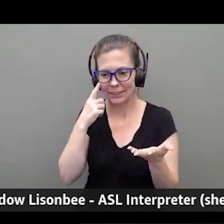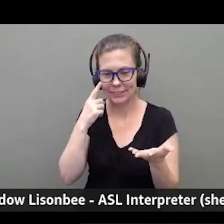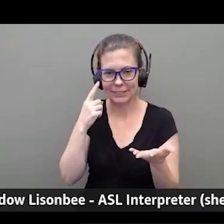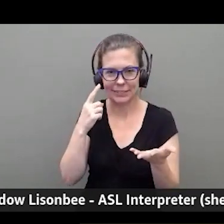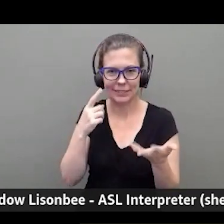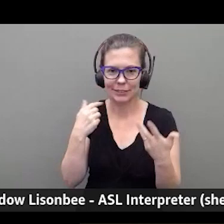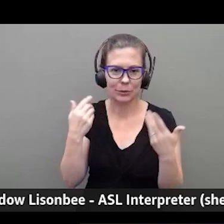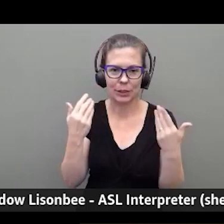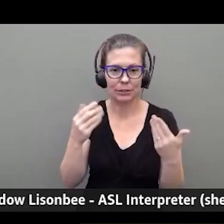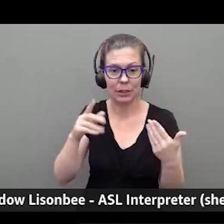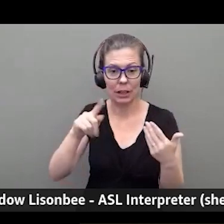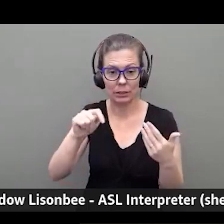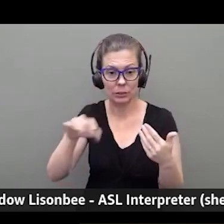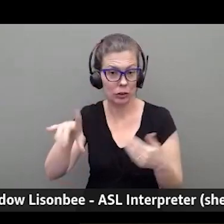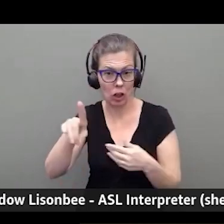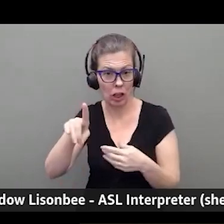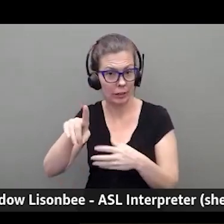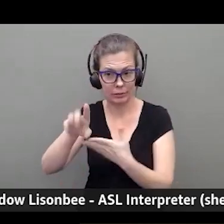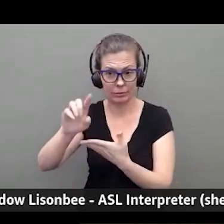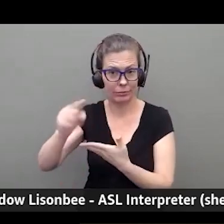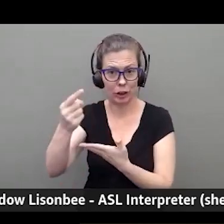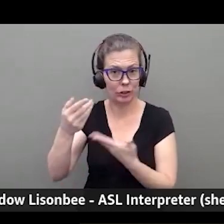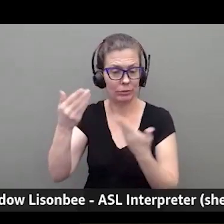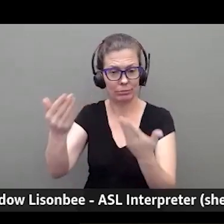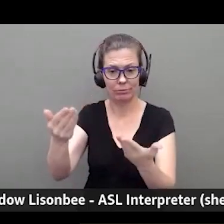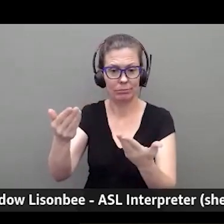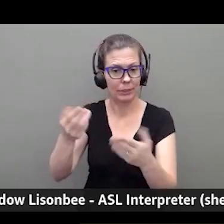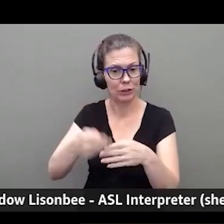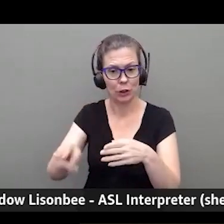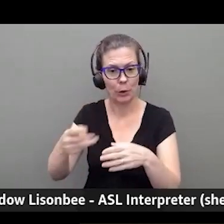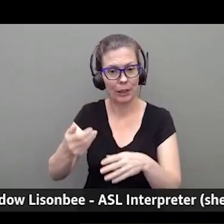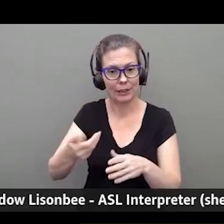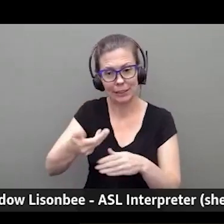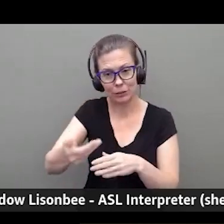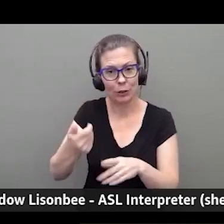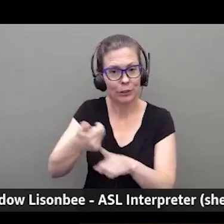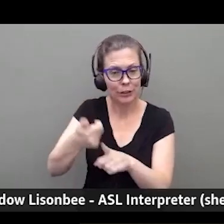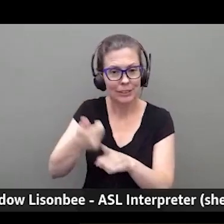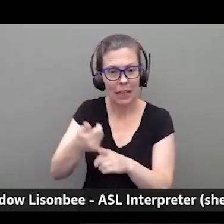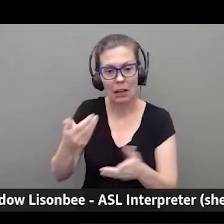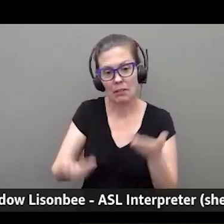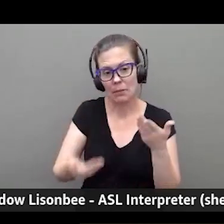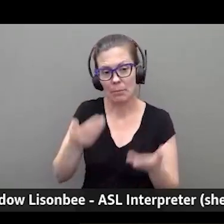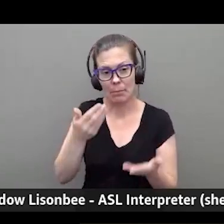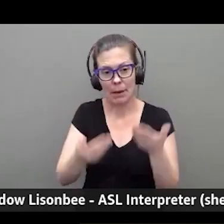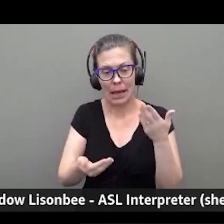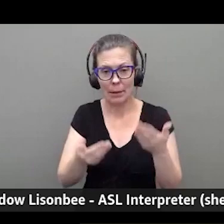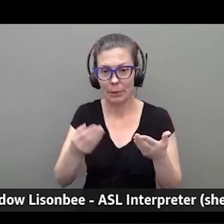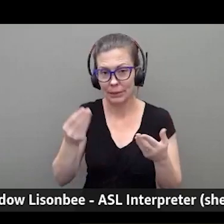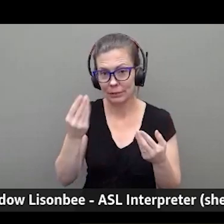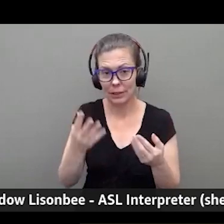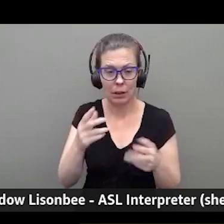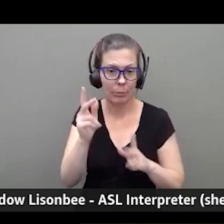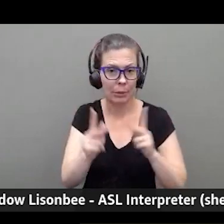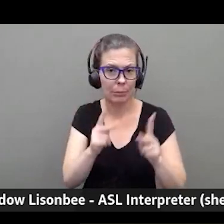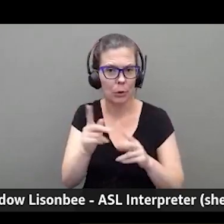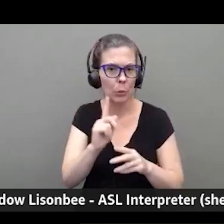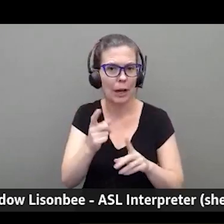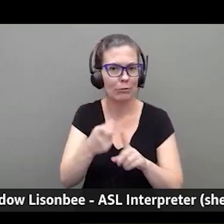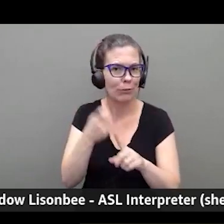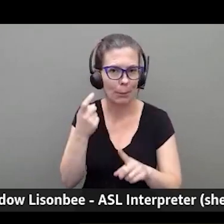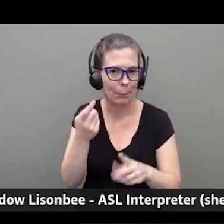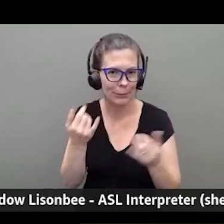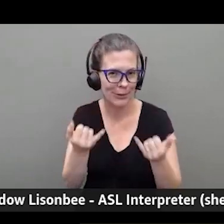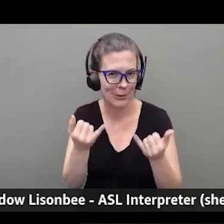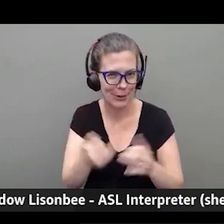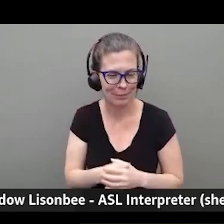why don't Todd, you take the handle here and give a quick intro of to yourself and maybe tell people where you're coming from